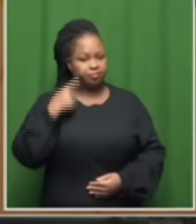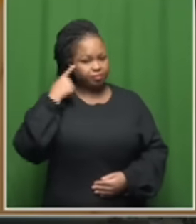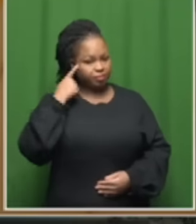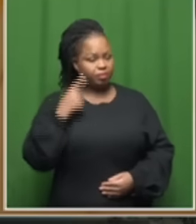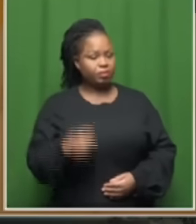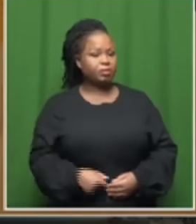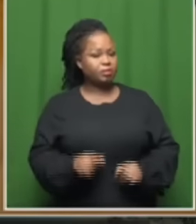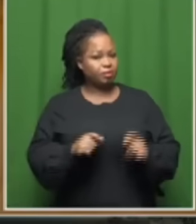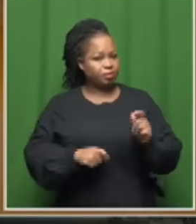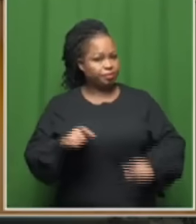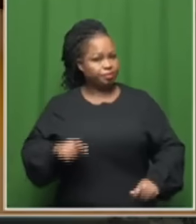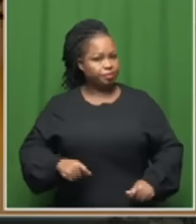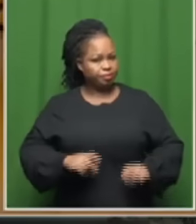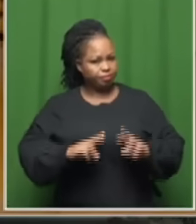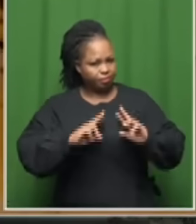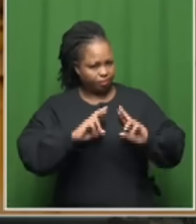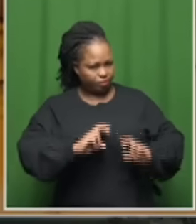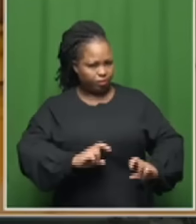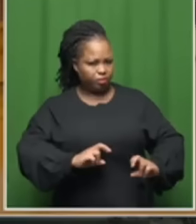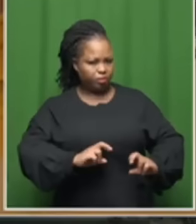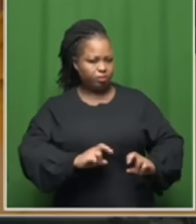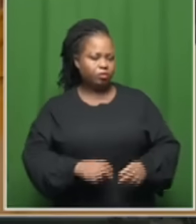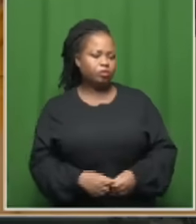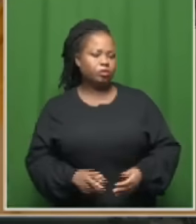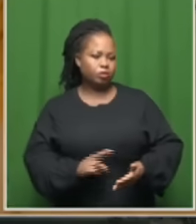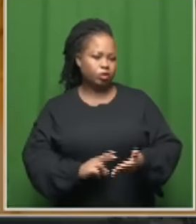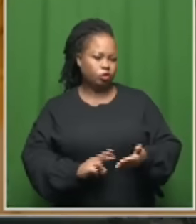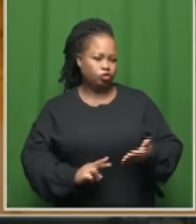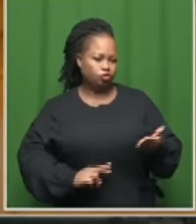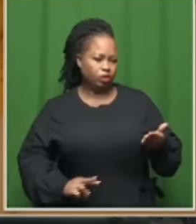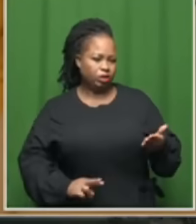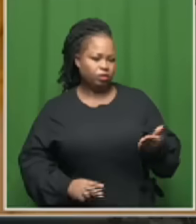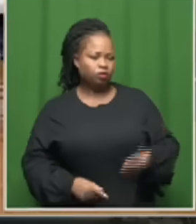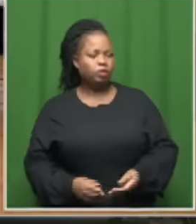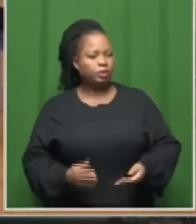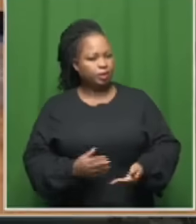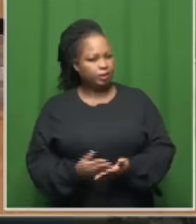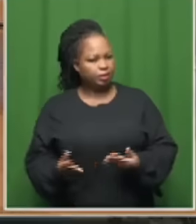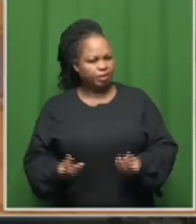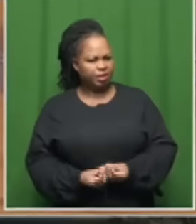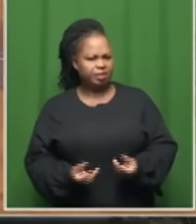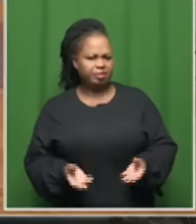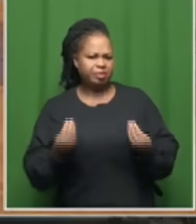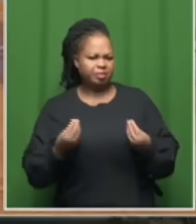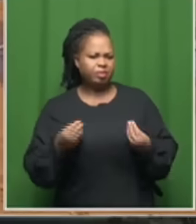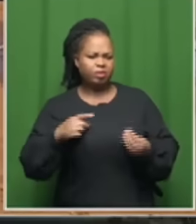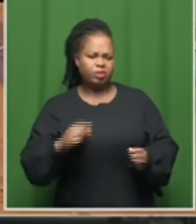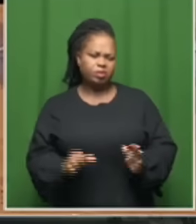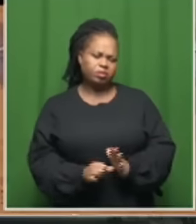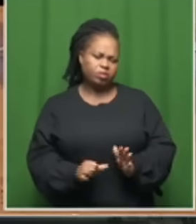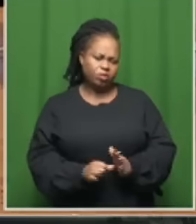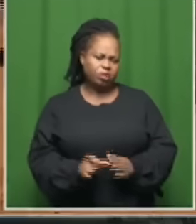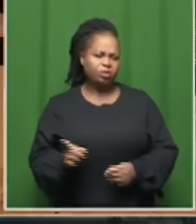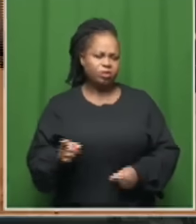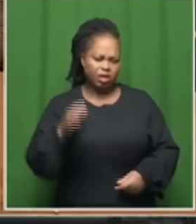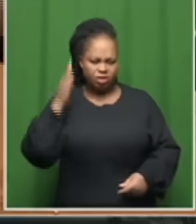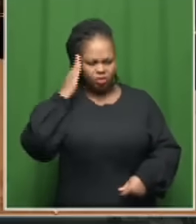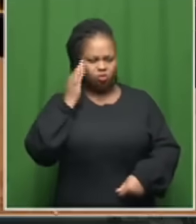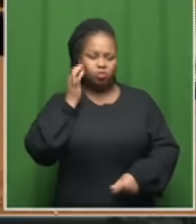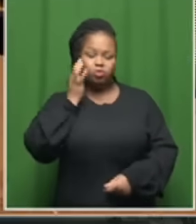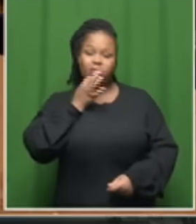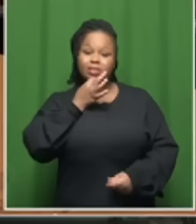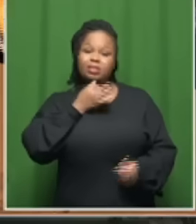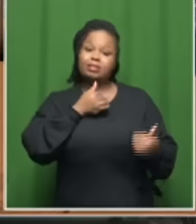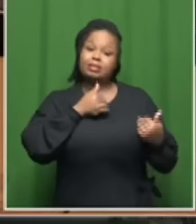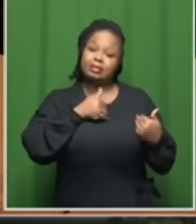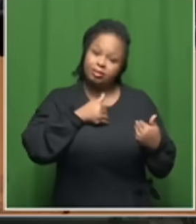that study and to talk to, you know, the issues that have come out in the study, because it is very important. And I know you're saying it's safe, but I think